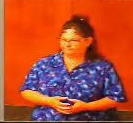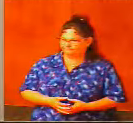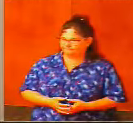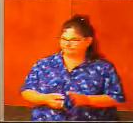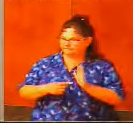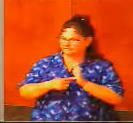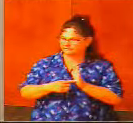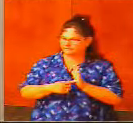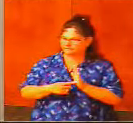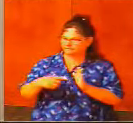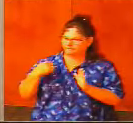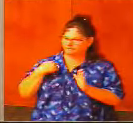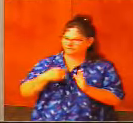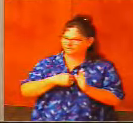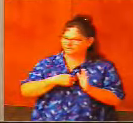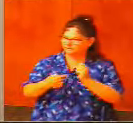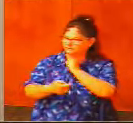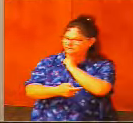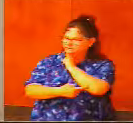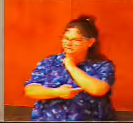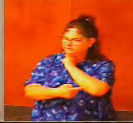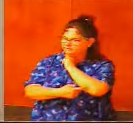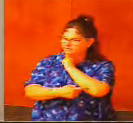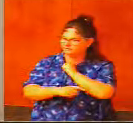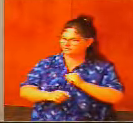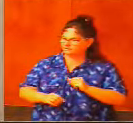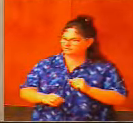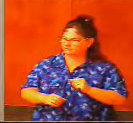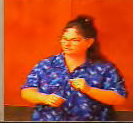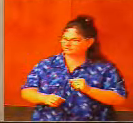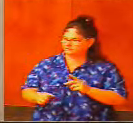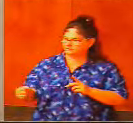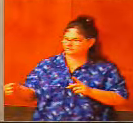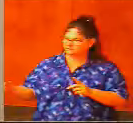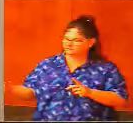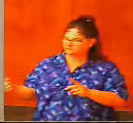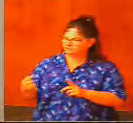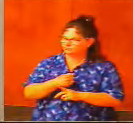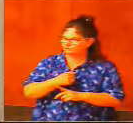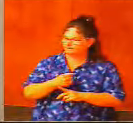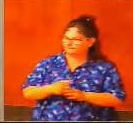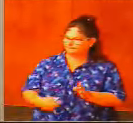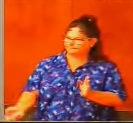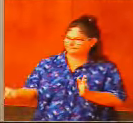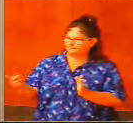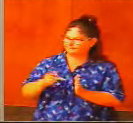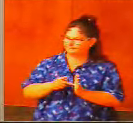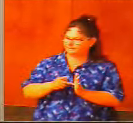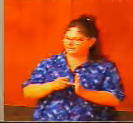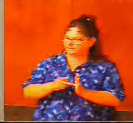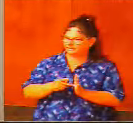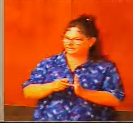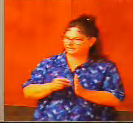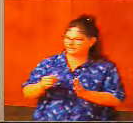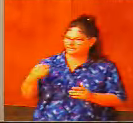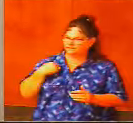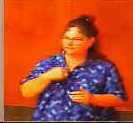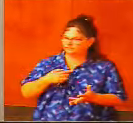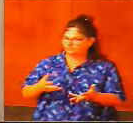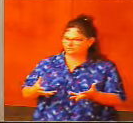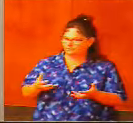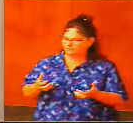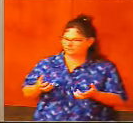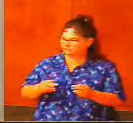For example, we are tempted to strike back. In other words, we are tempted